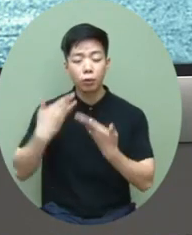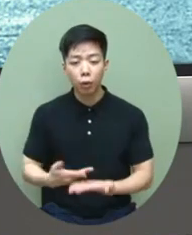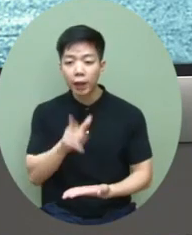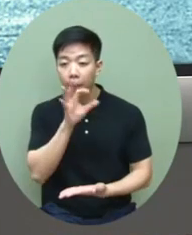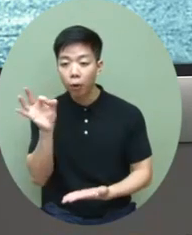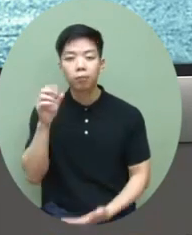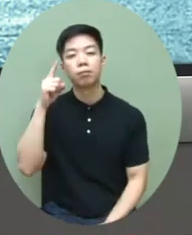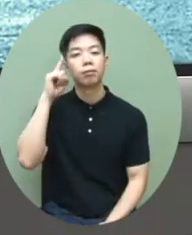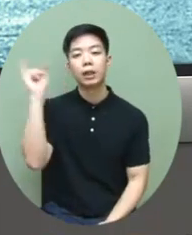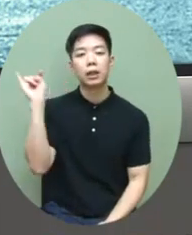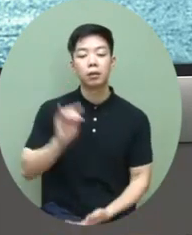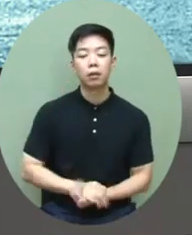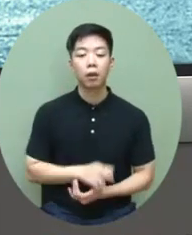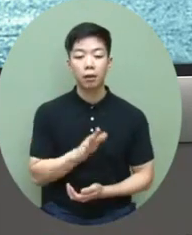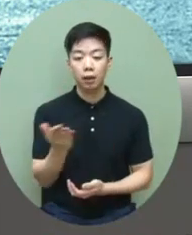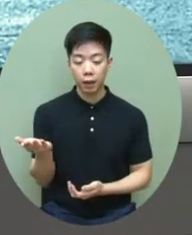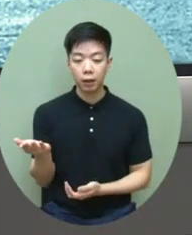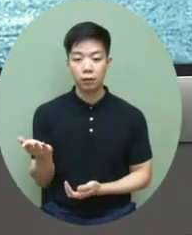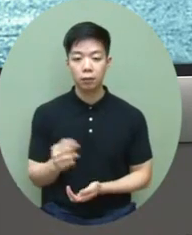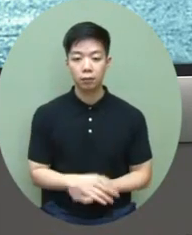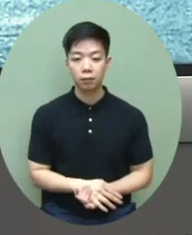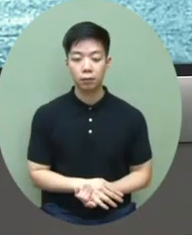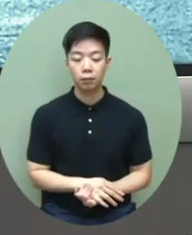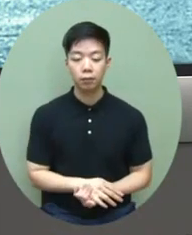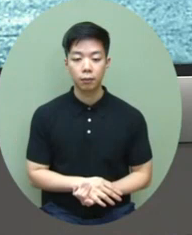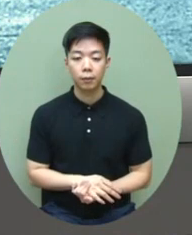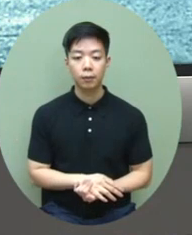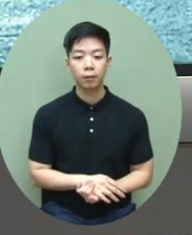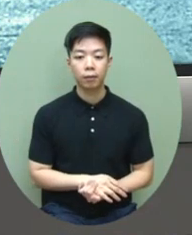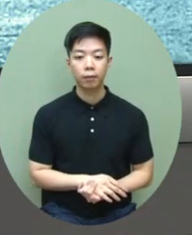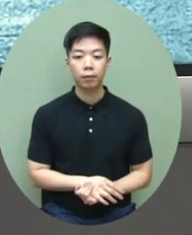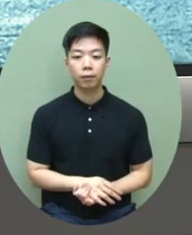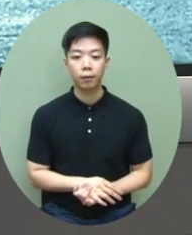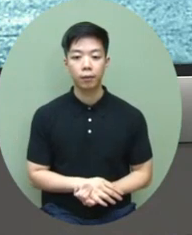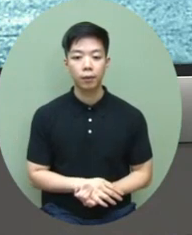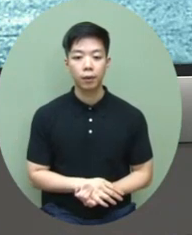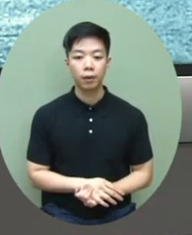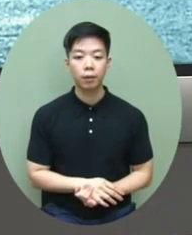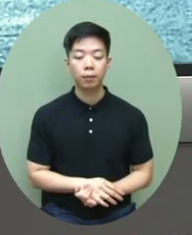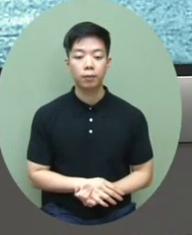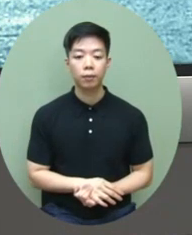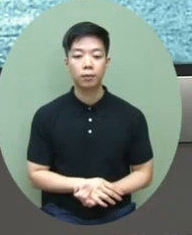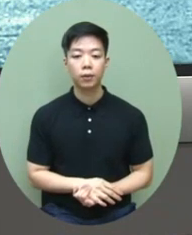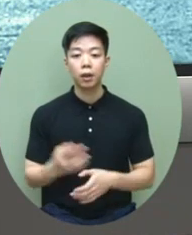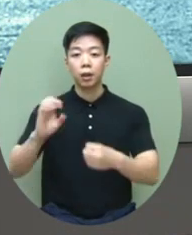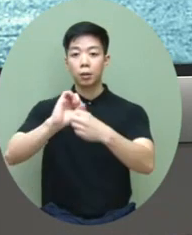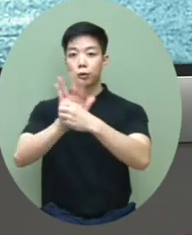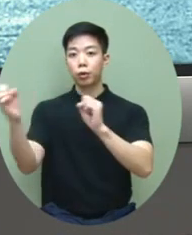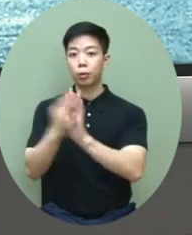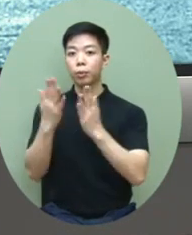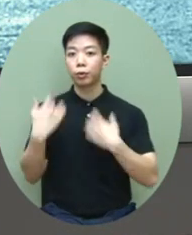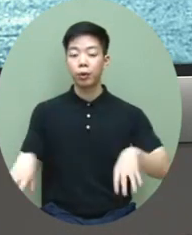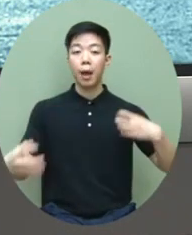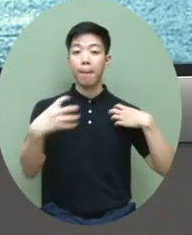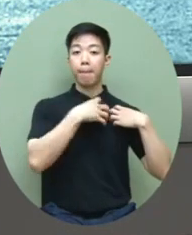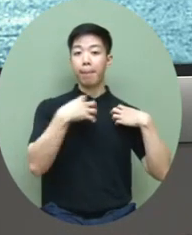increasing some multi-organ inflammation system, inflammation after the COVID. What we can do